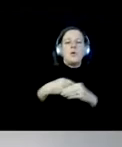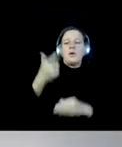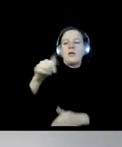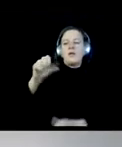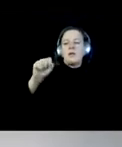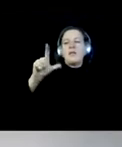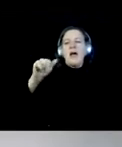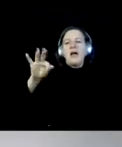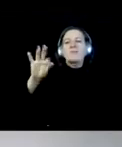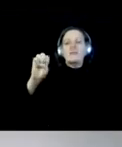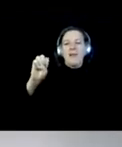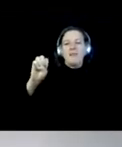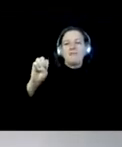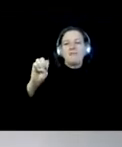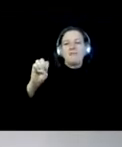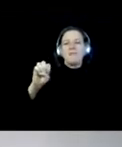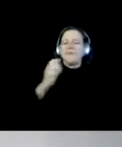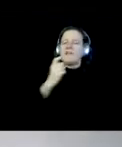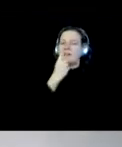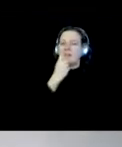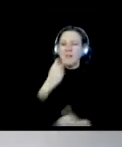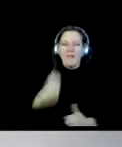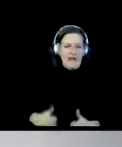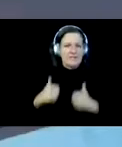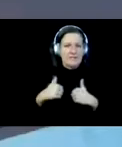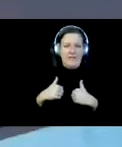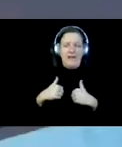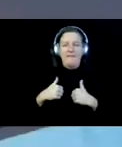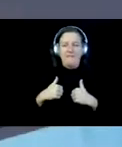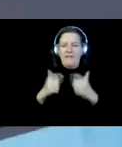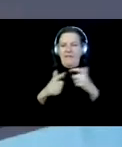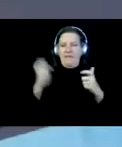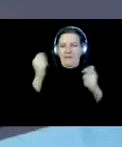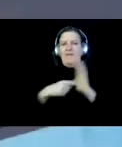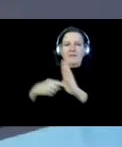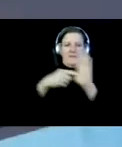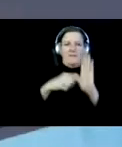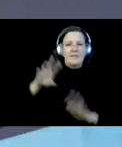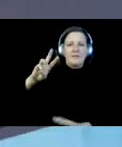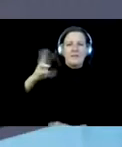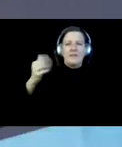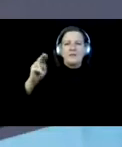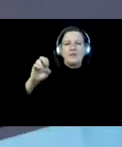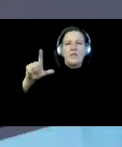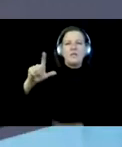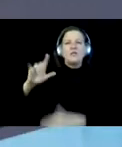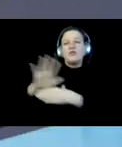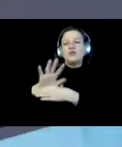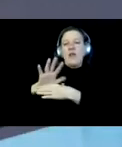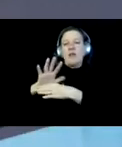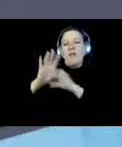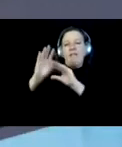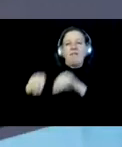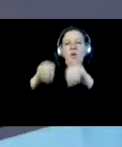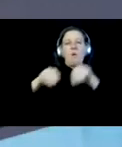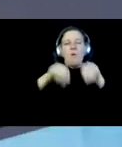is the major work that's in the exhibition. It's a 6-channel video installation. It's your most ambitious